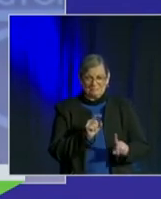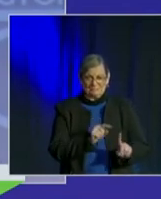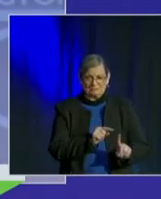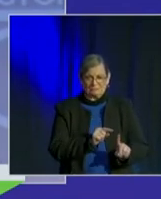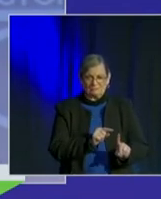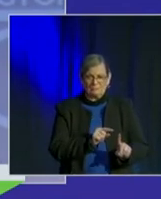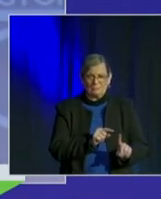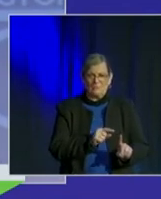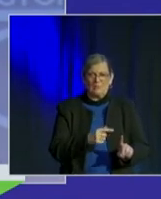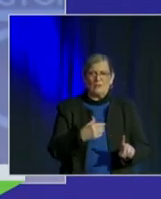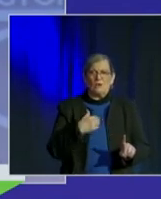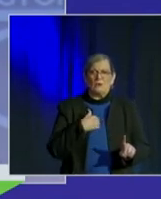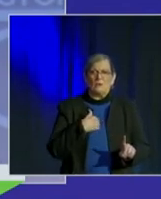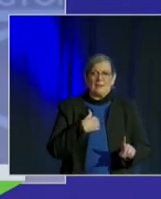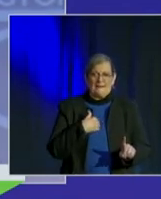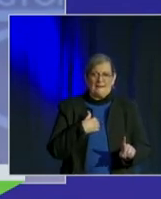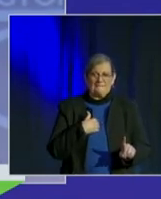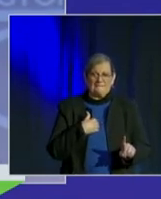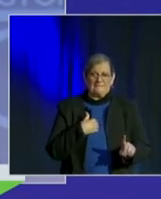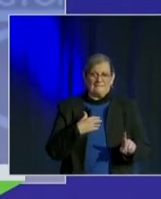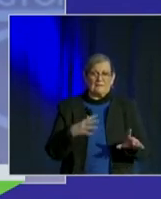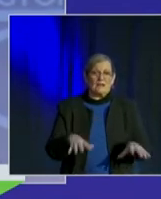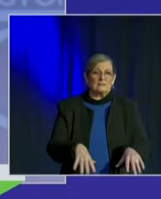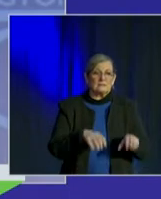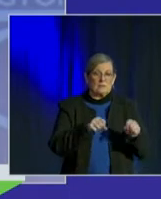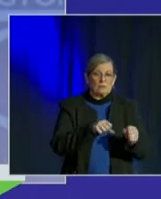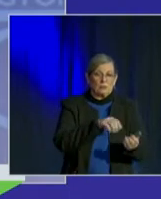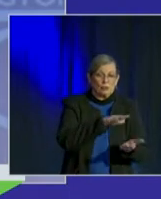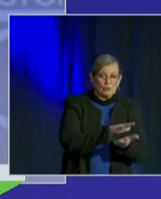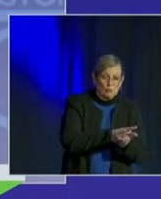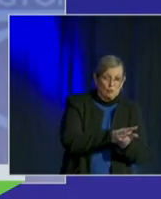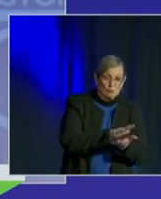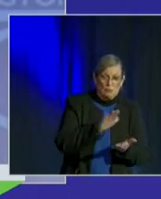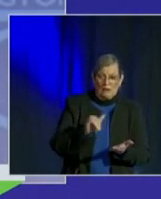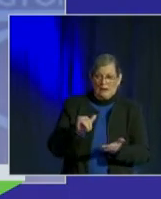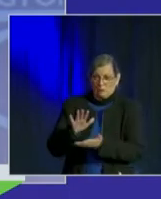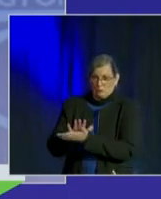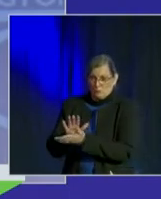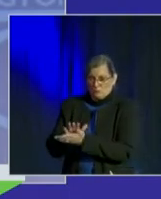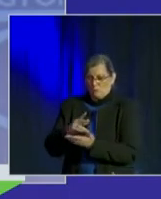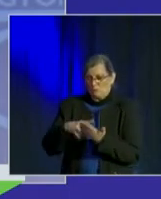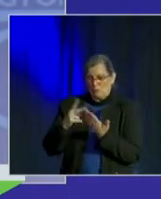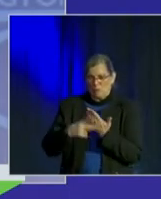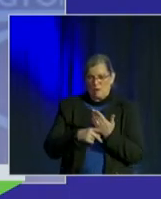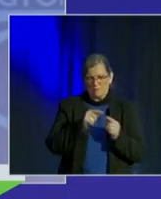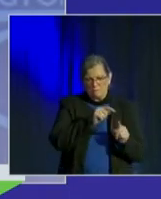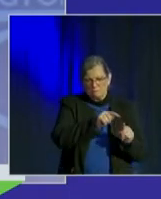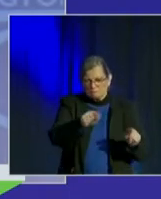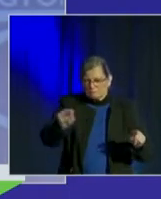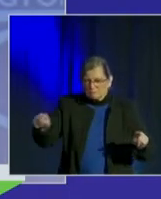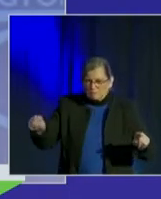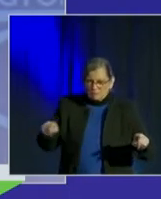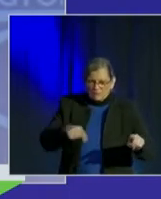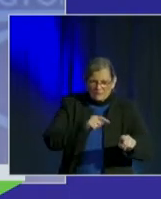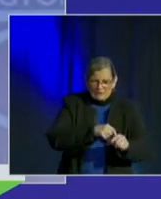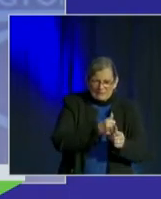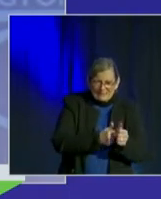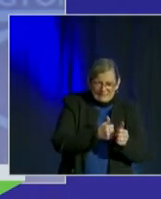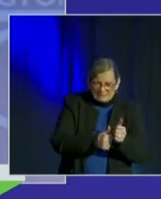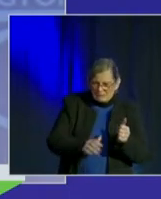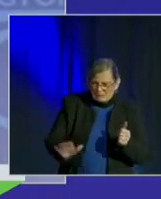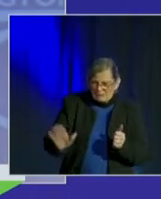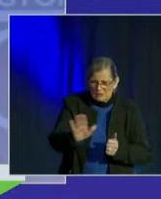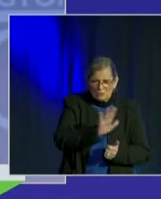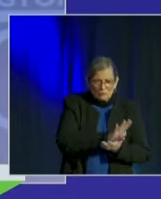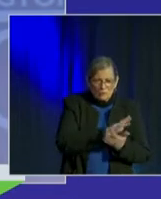much adopted a school-by-school program based on the specific needs of the students in those schools and the desires of those